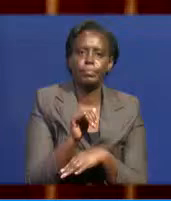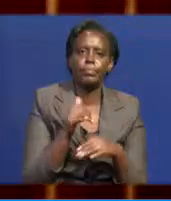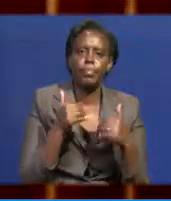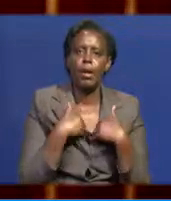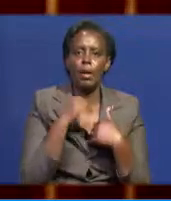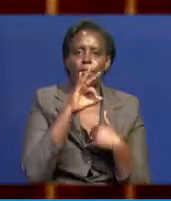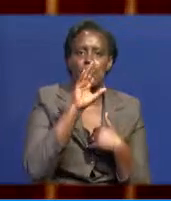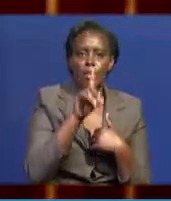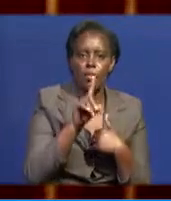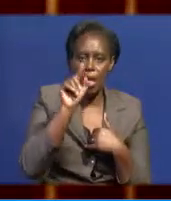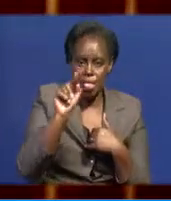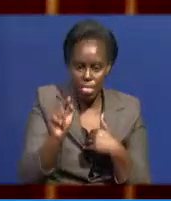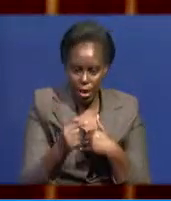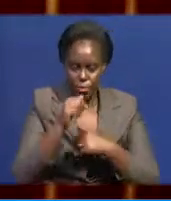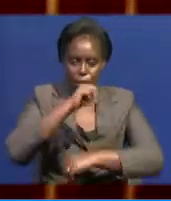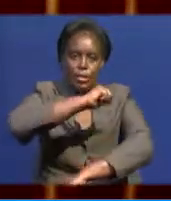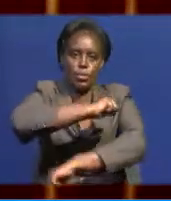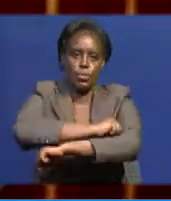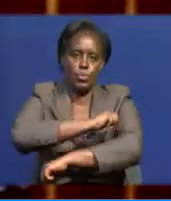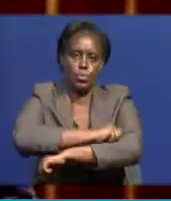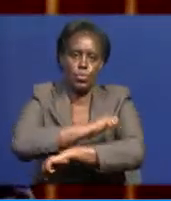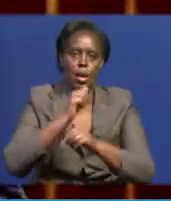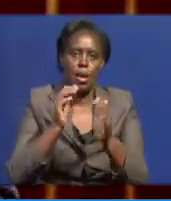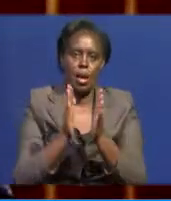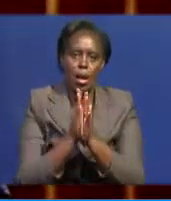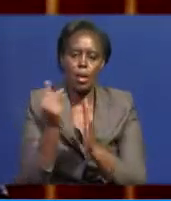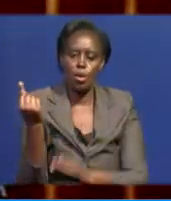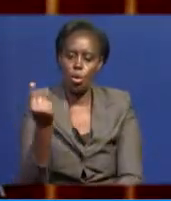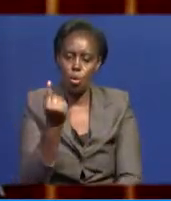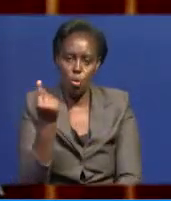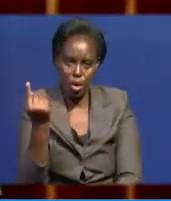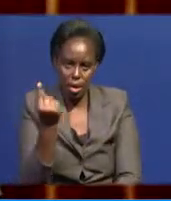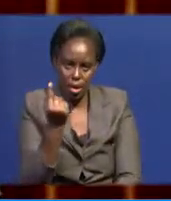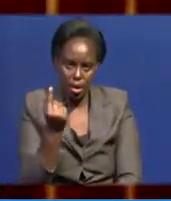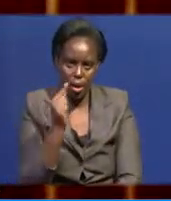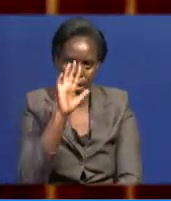have 31,000 schools and only